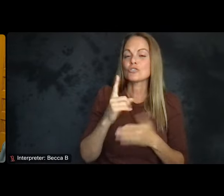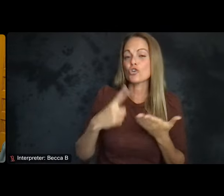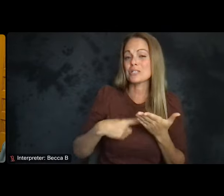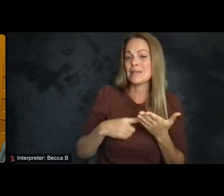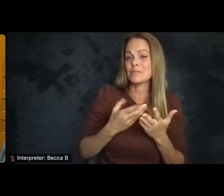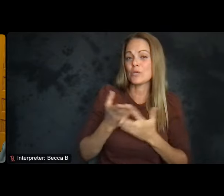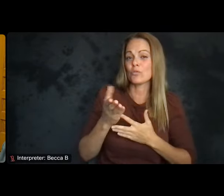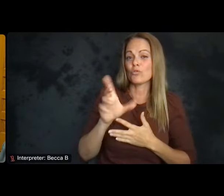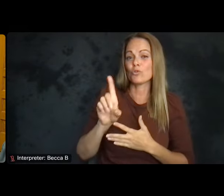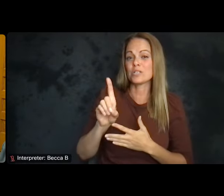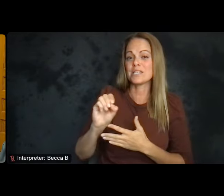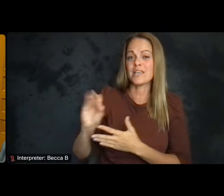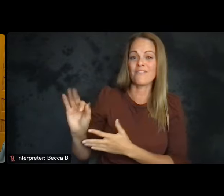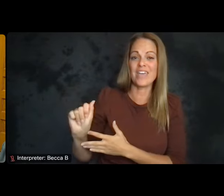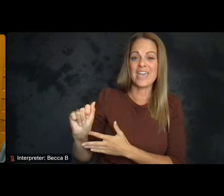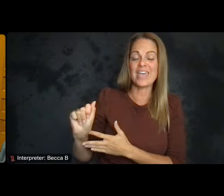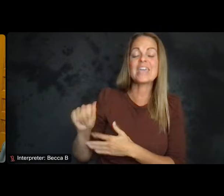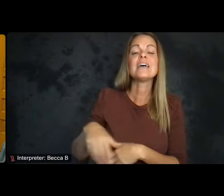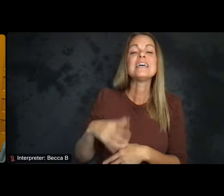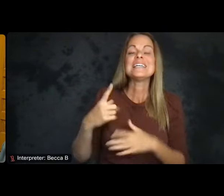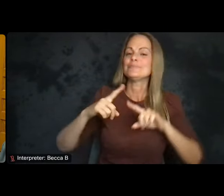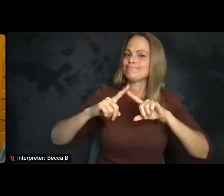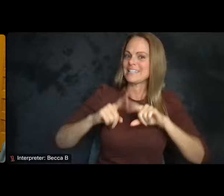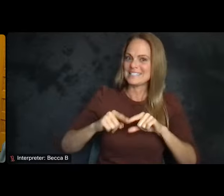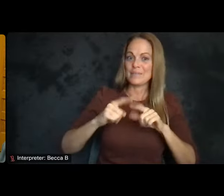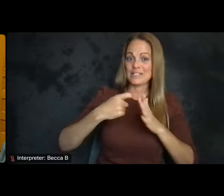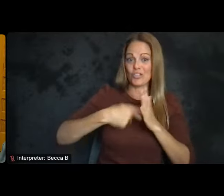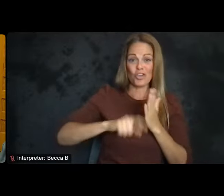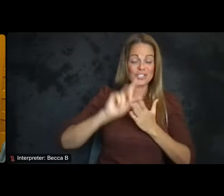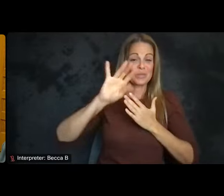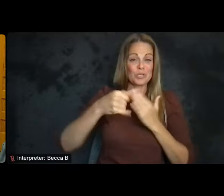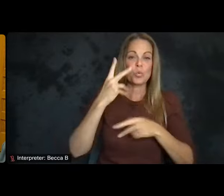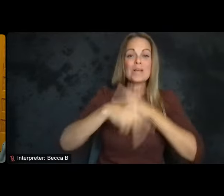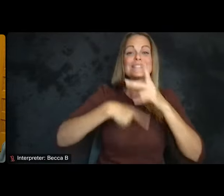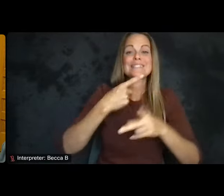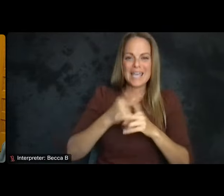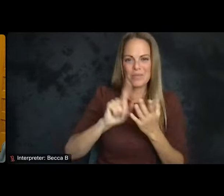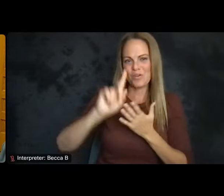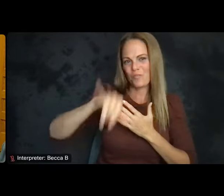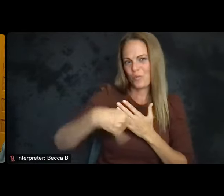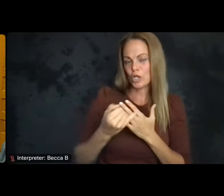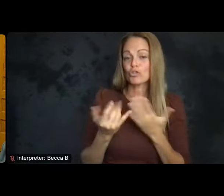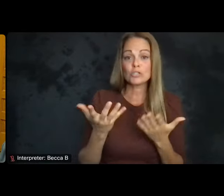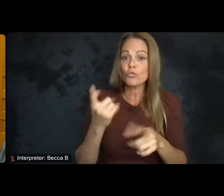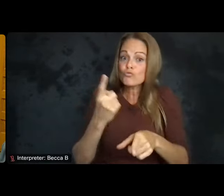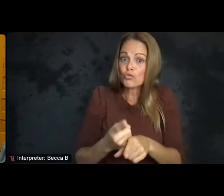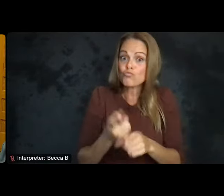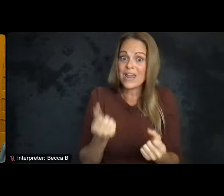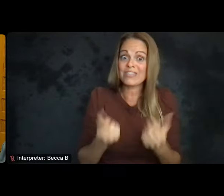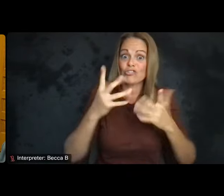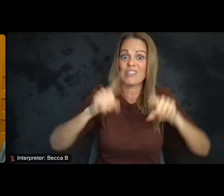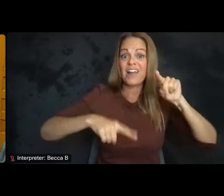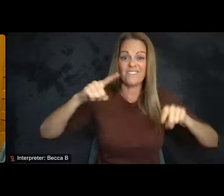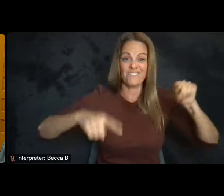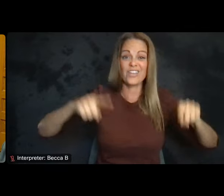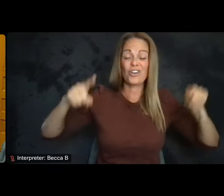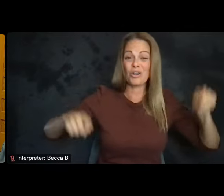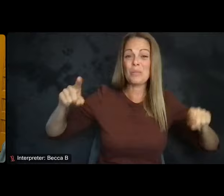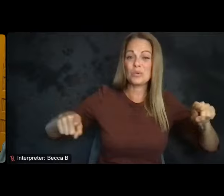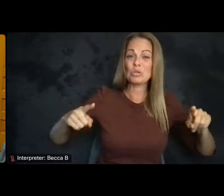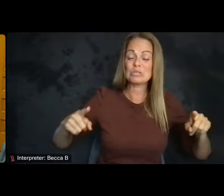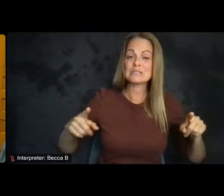of A. It depends on the cost of the project, what type of project it is. So you're right, there's a lot of variables in there. What